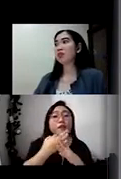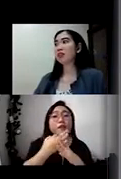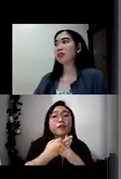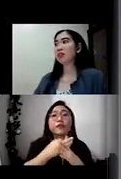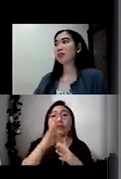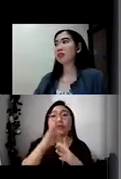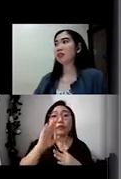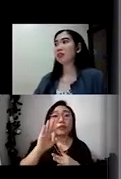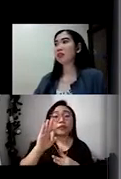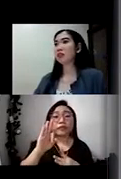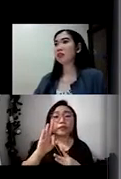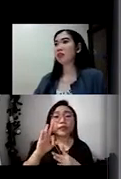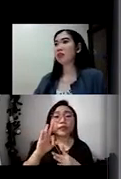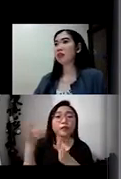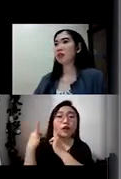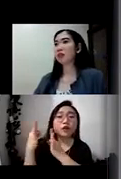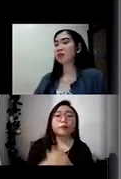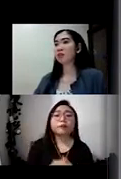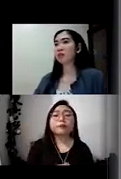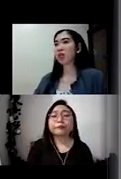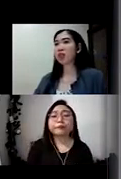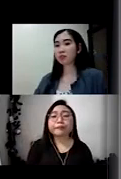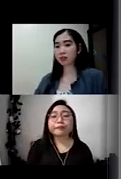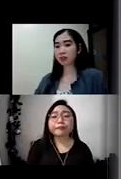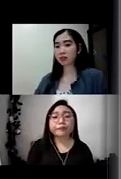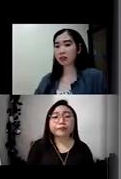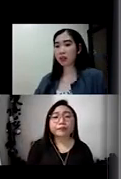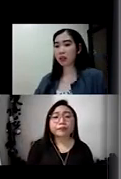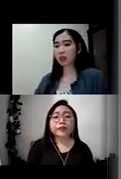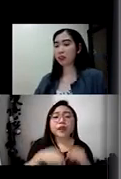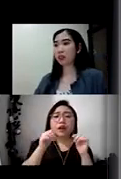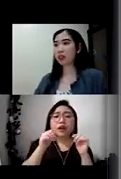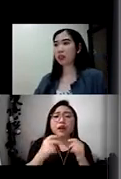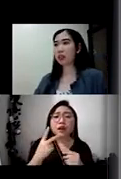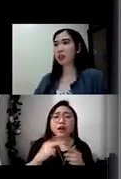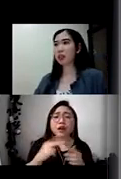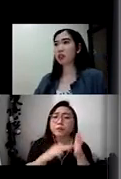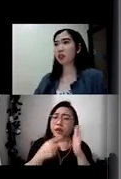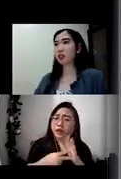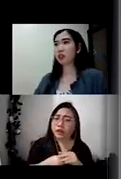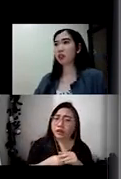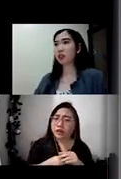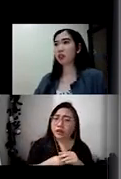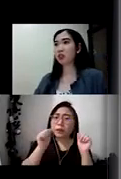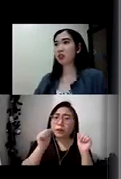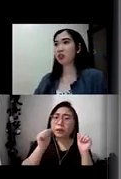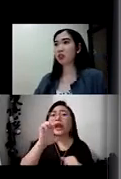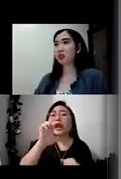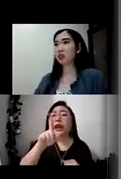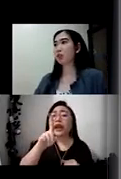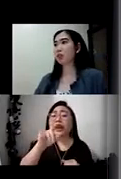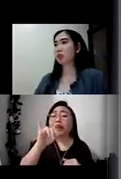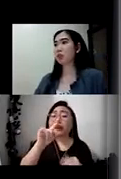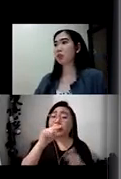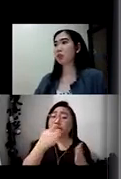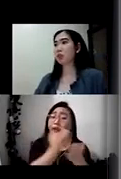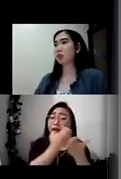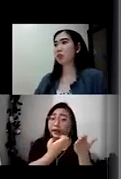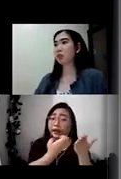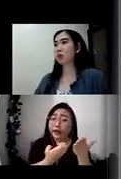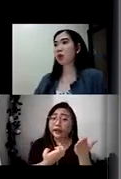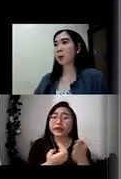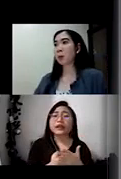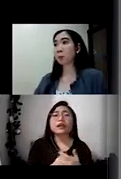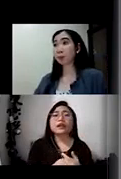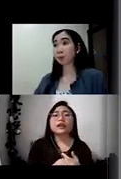meaning lang, you can edit the document. You just have the view